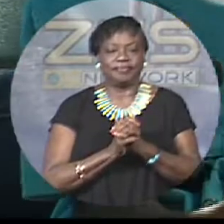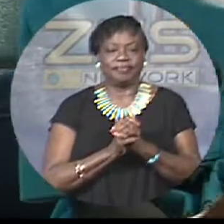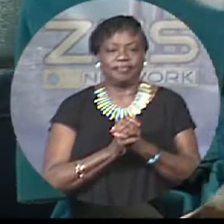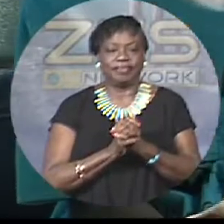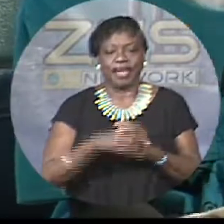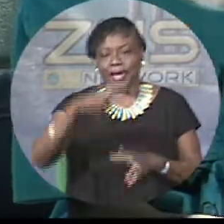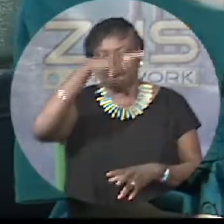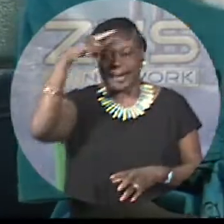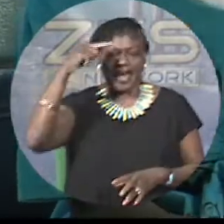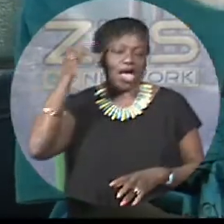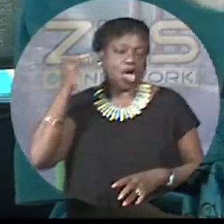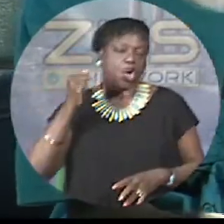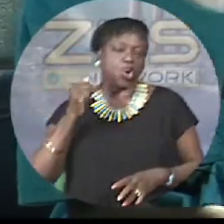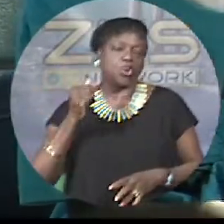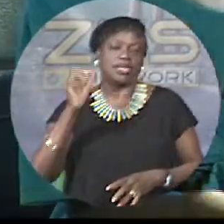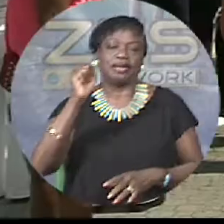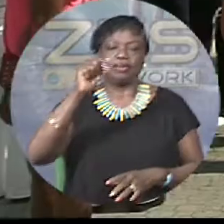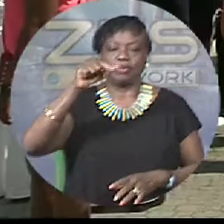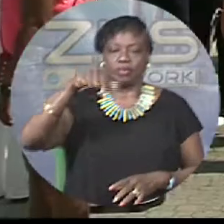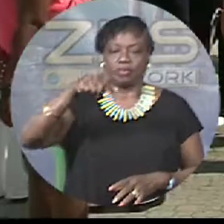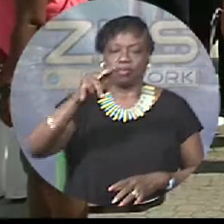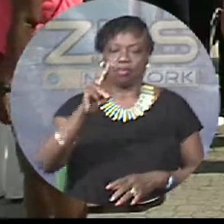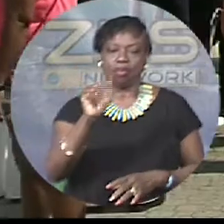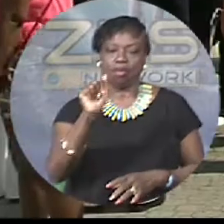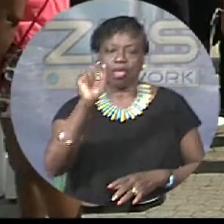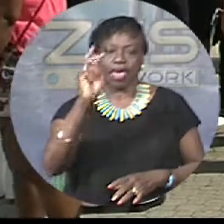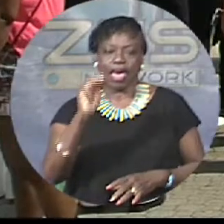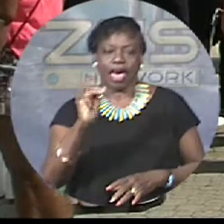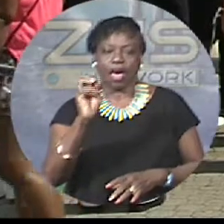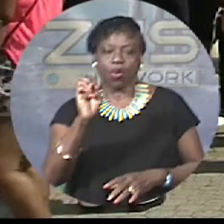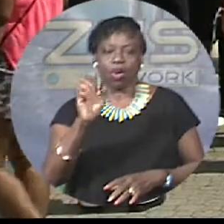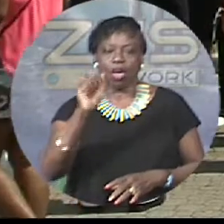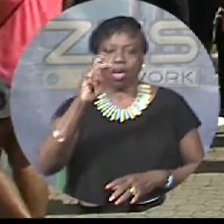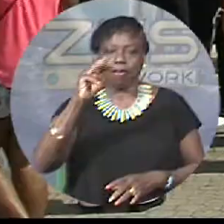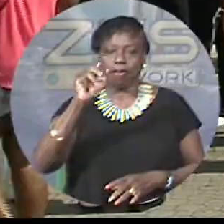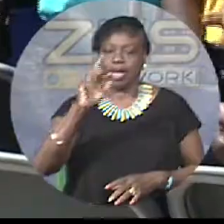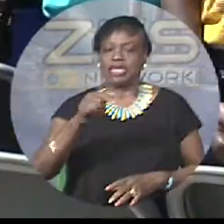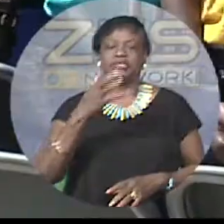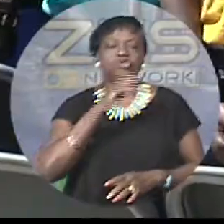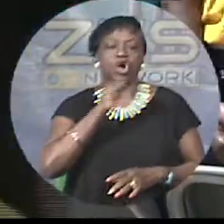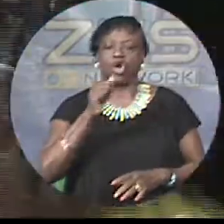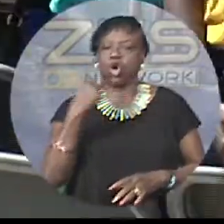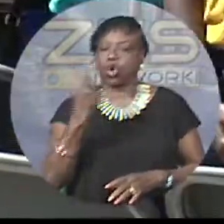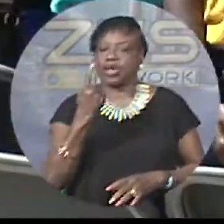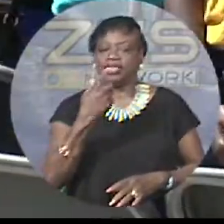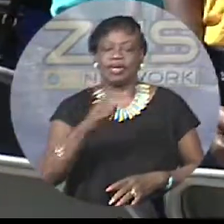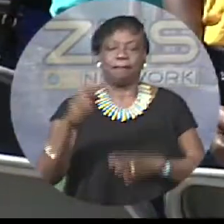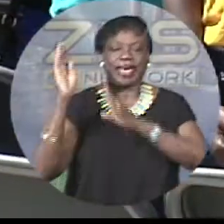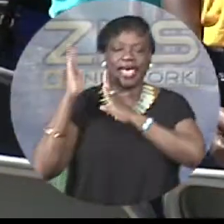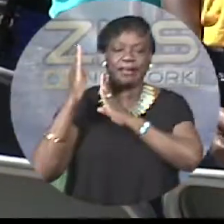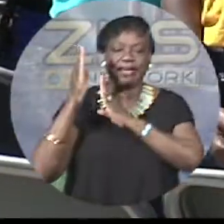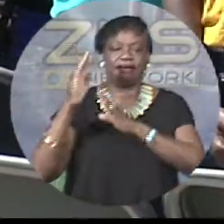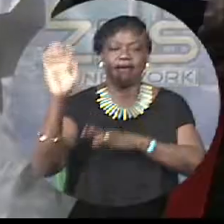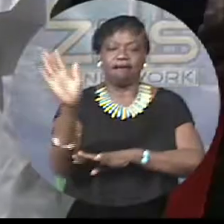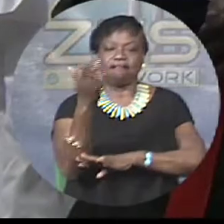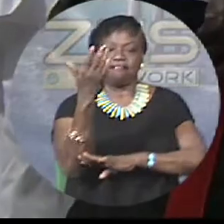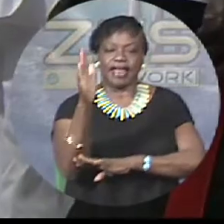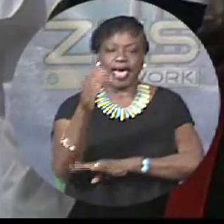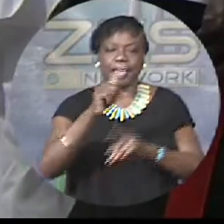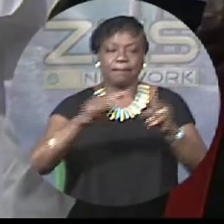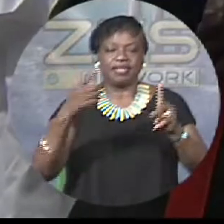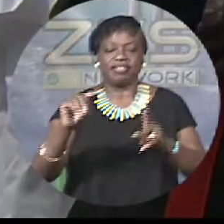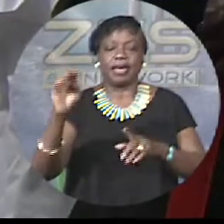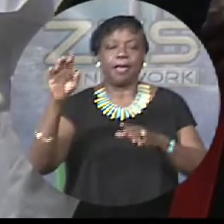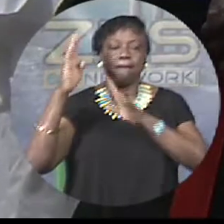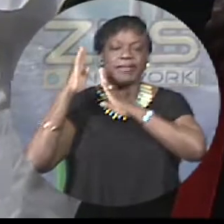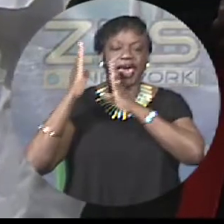Black, gold, and aquamarine not only happen to be the colors of the Bahamian flag, but they also happen to be the colors of Bahamian pride. Proud Bahamians